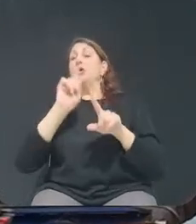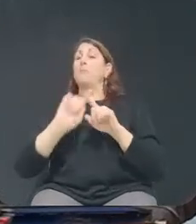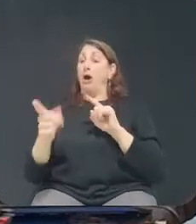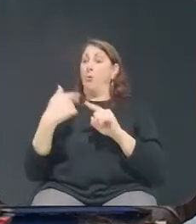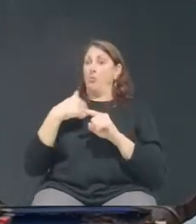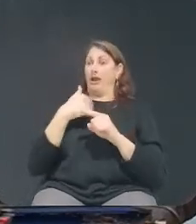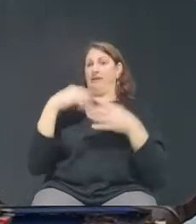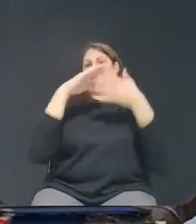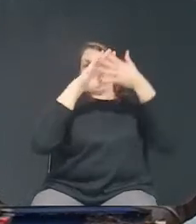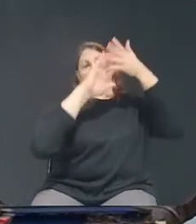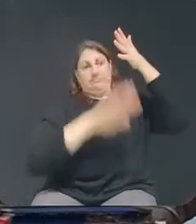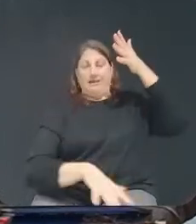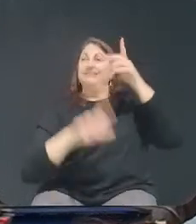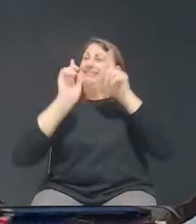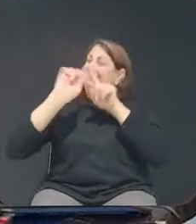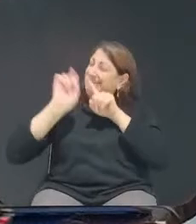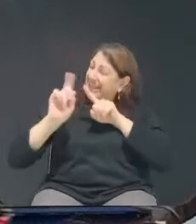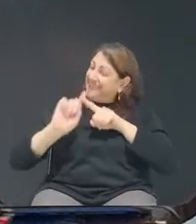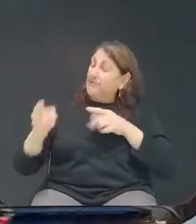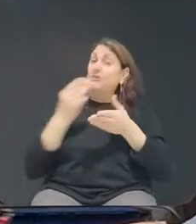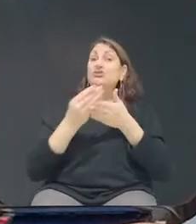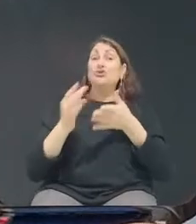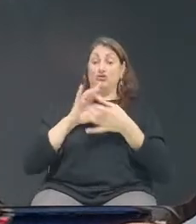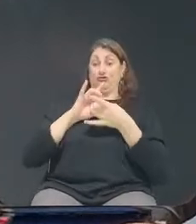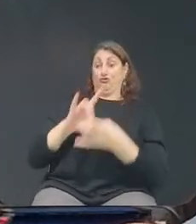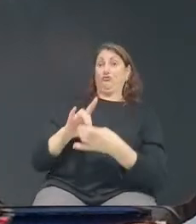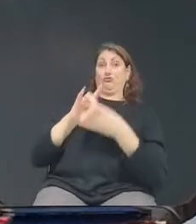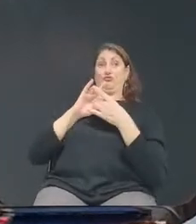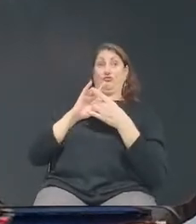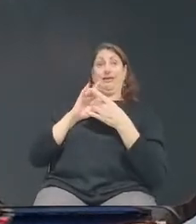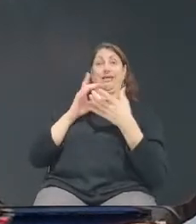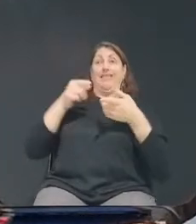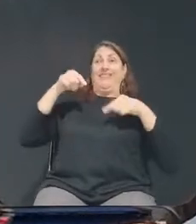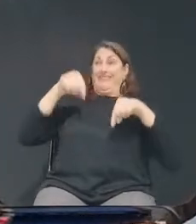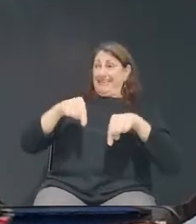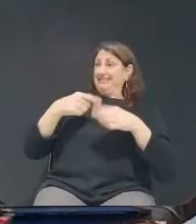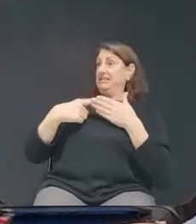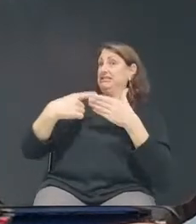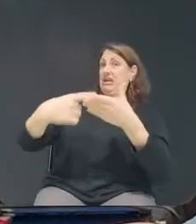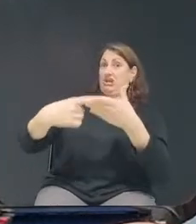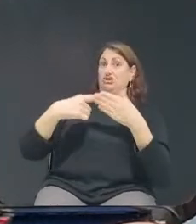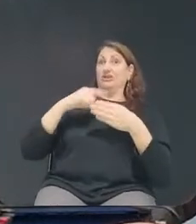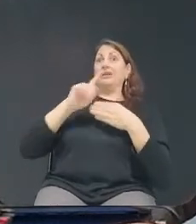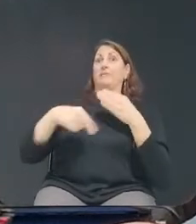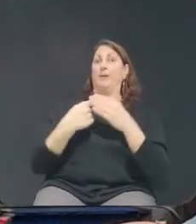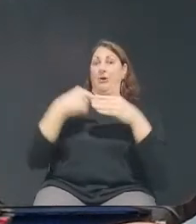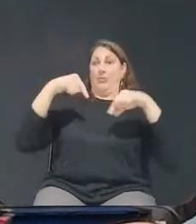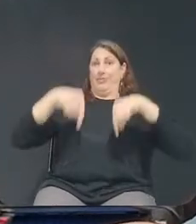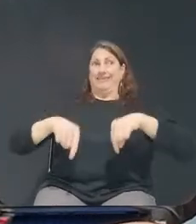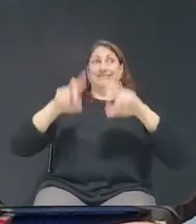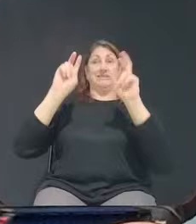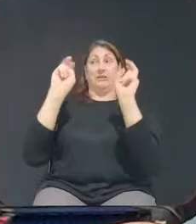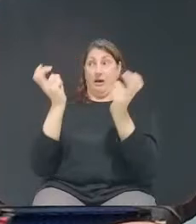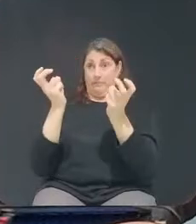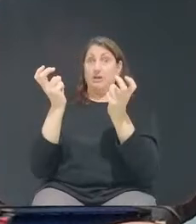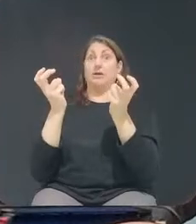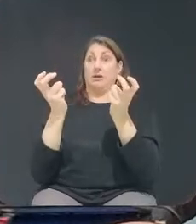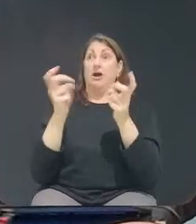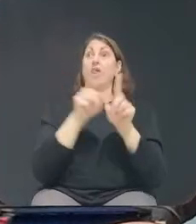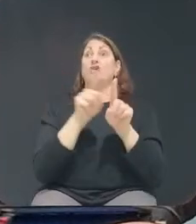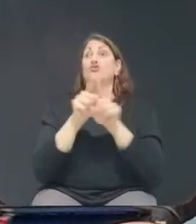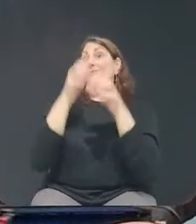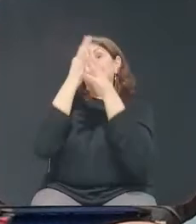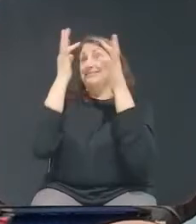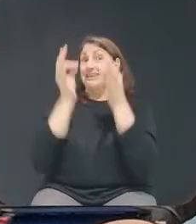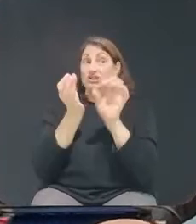But a lot of material that is relevant to discussion around these topics and actually decision